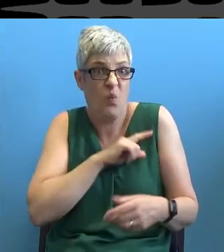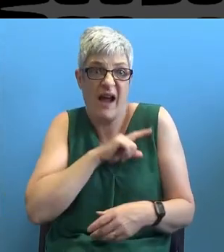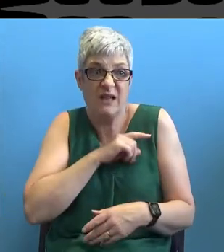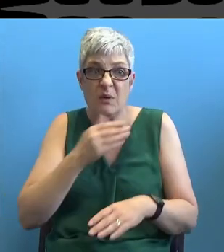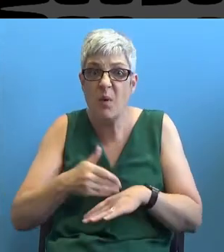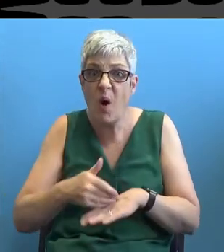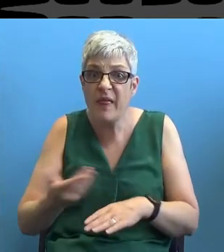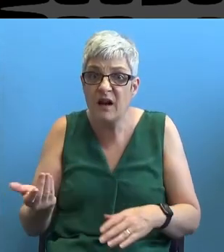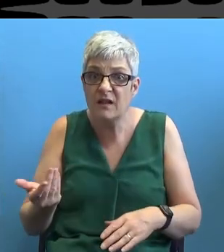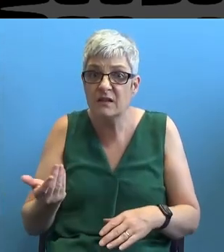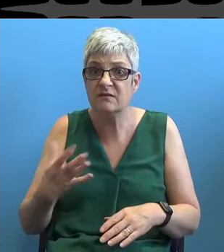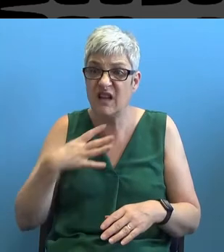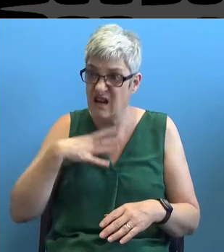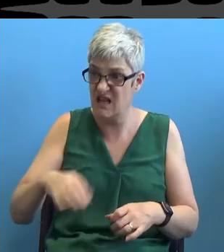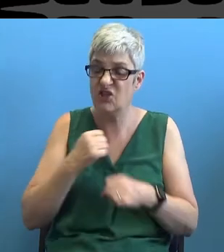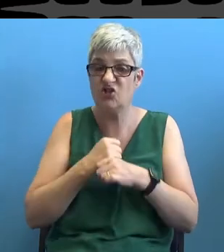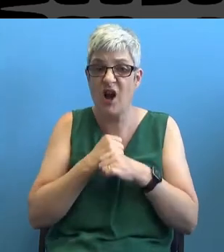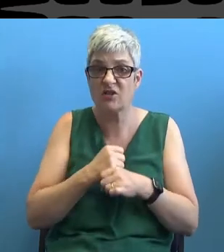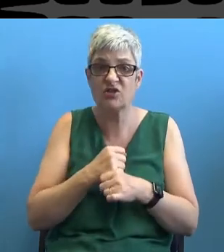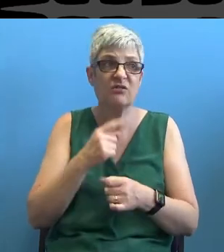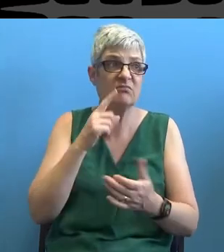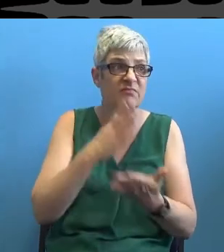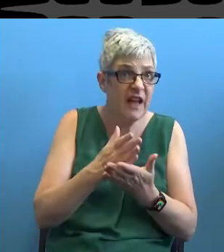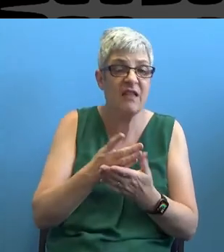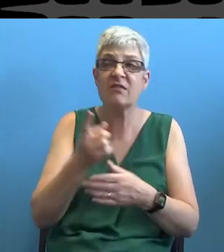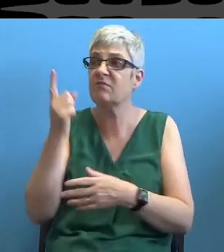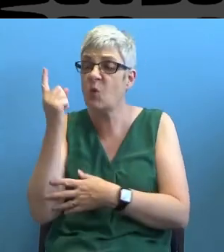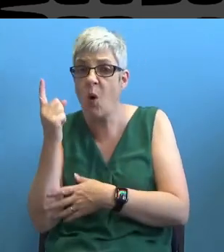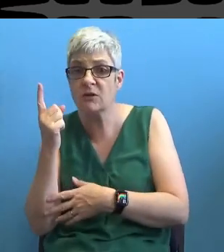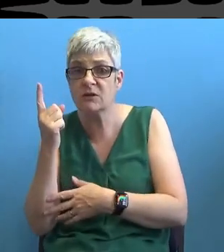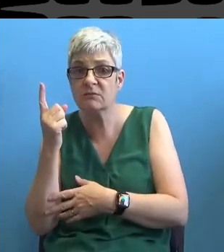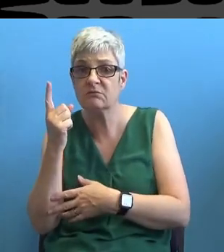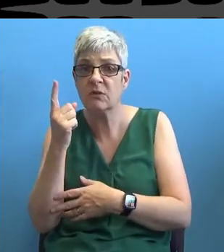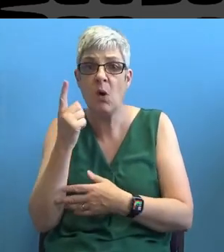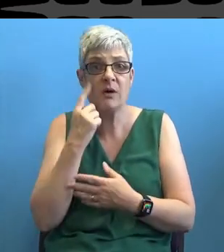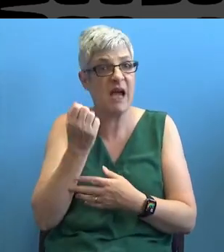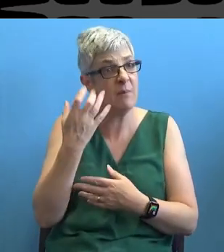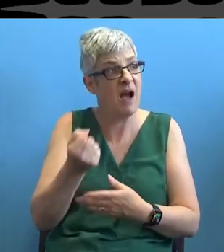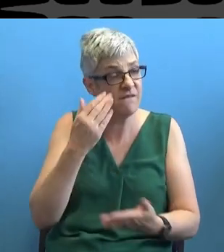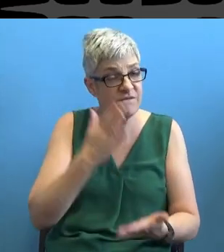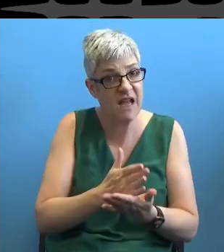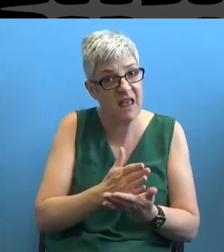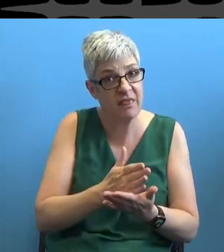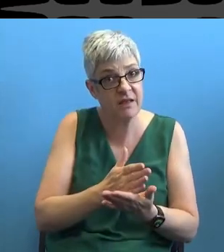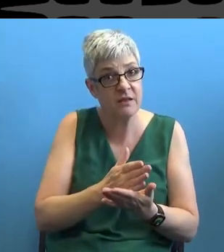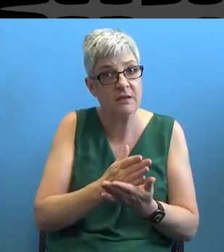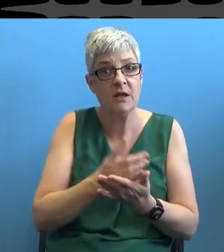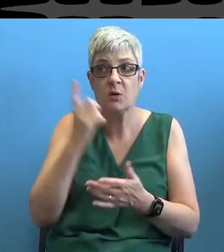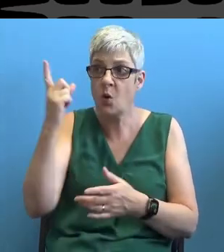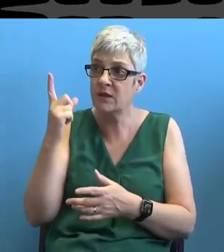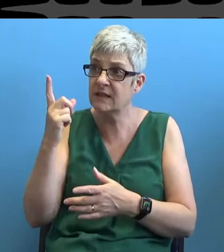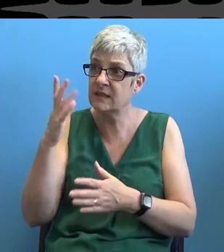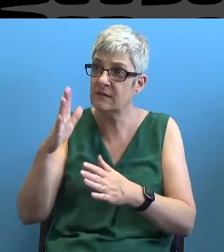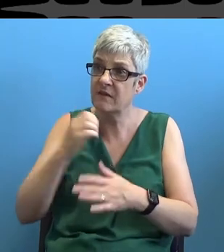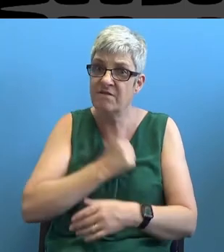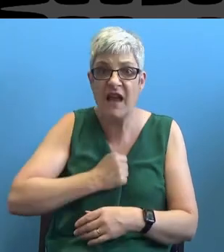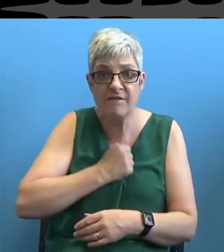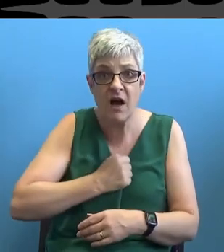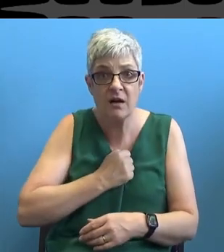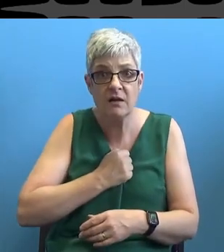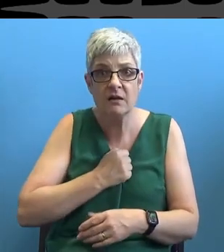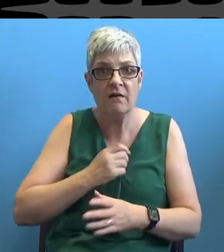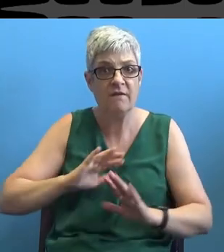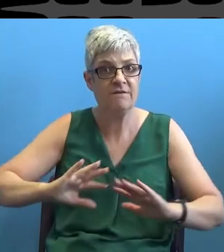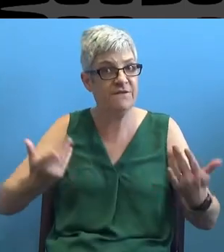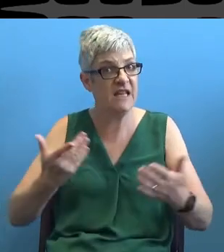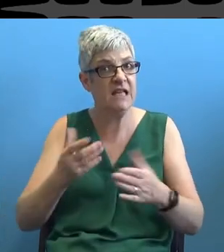church or faith or God? Or can we have faith, God's favour on us, without church, without gathering as once we